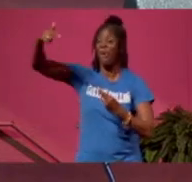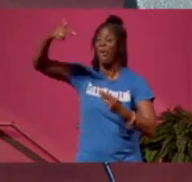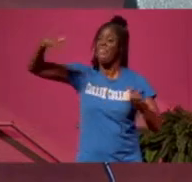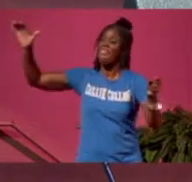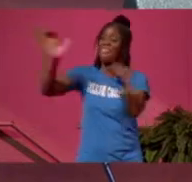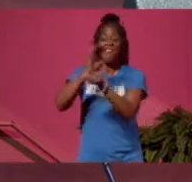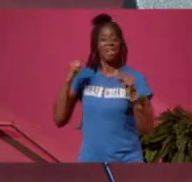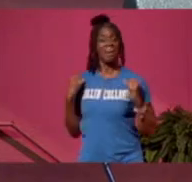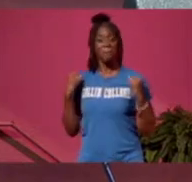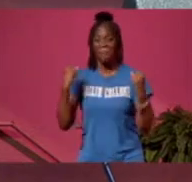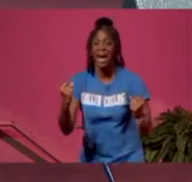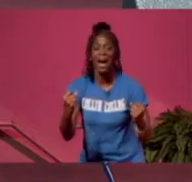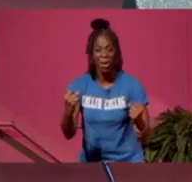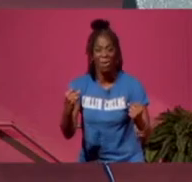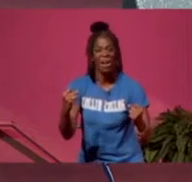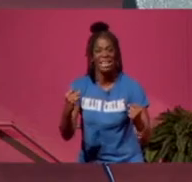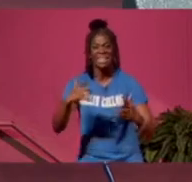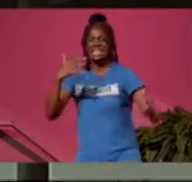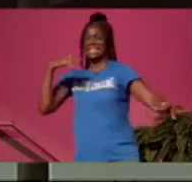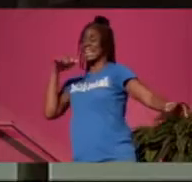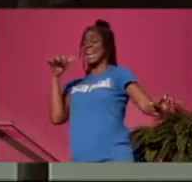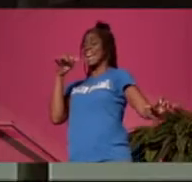hands. Shout yeah!